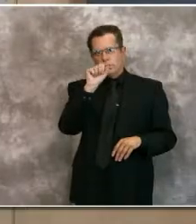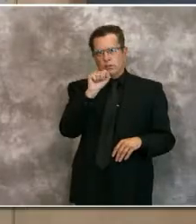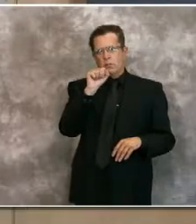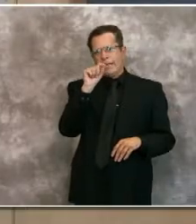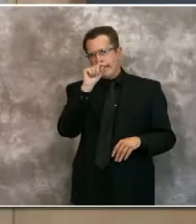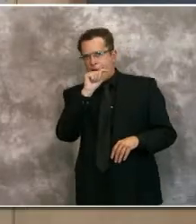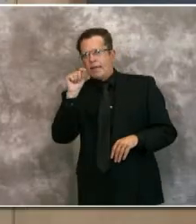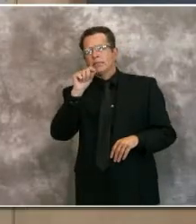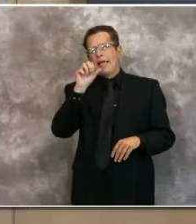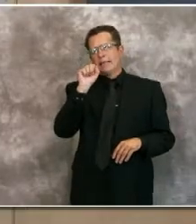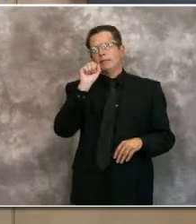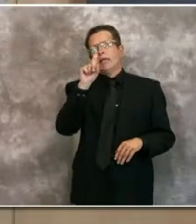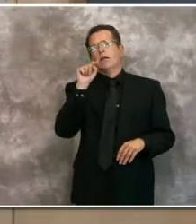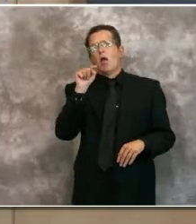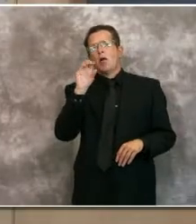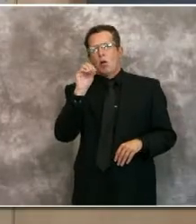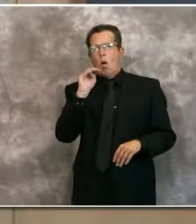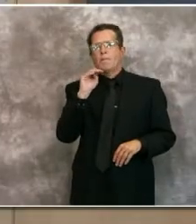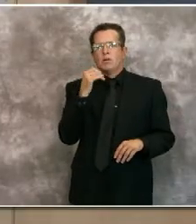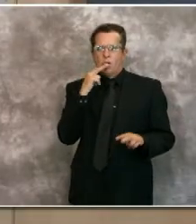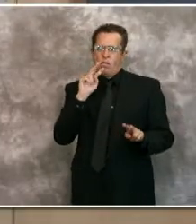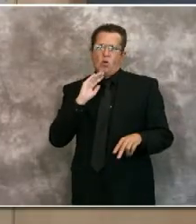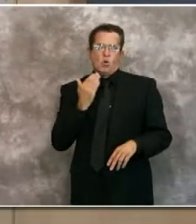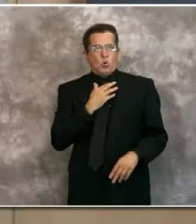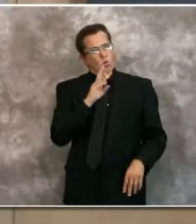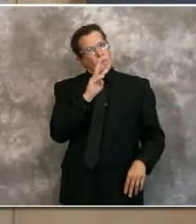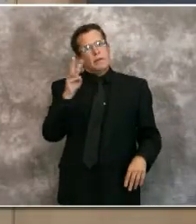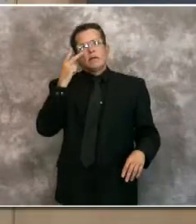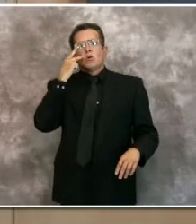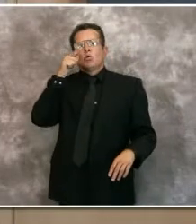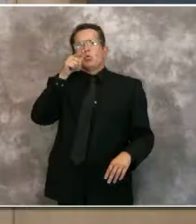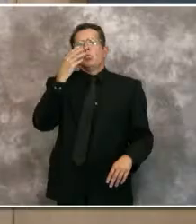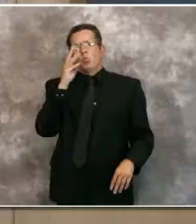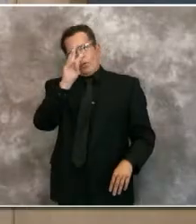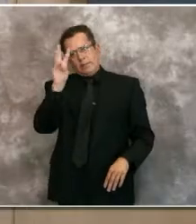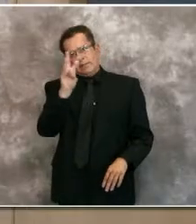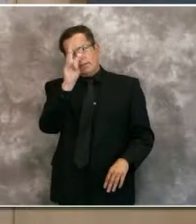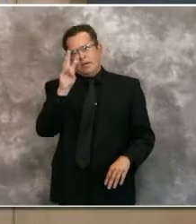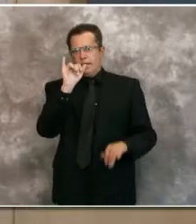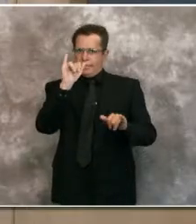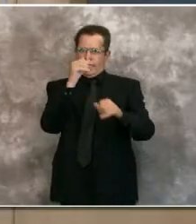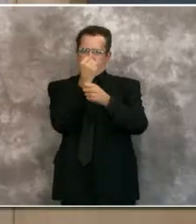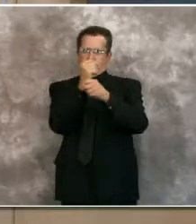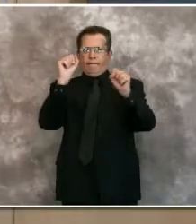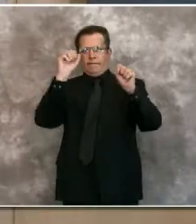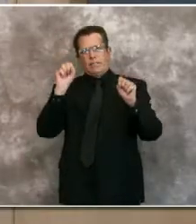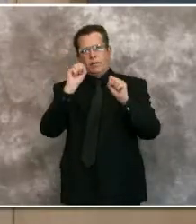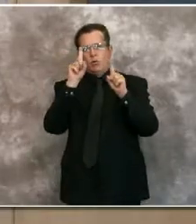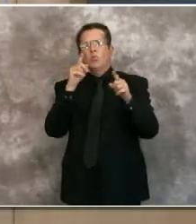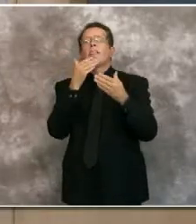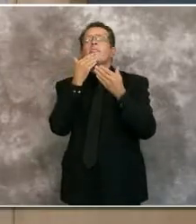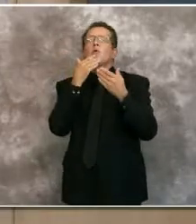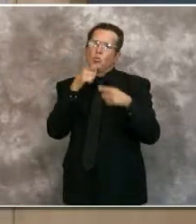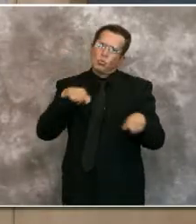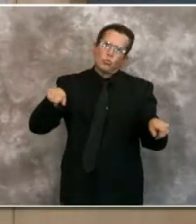coronavirus-sd.com. And we will see you on Wednesday. Until then, stay safe, San Diego. Thank you.